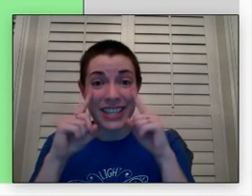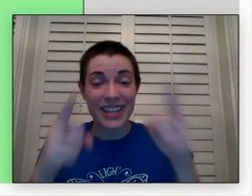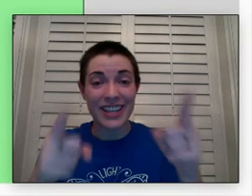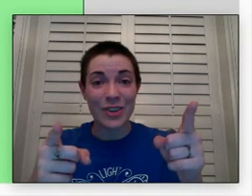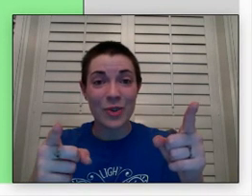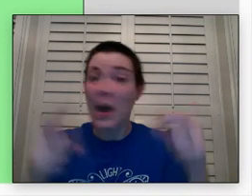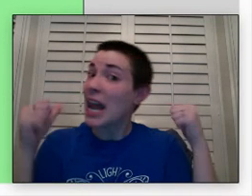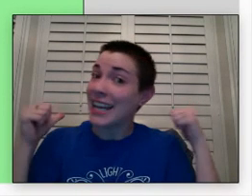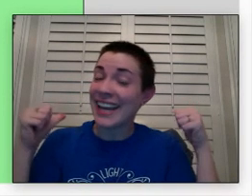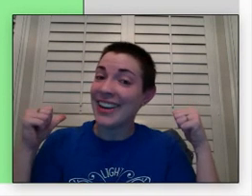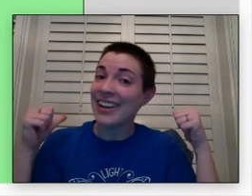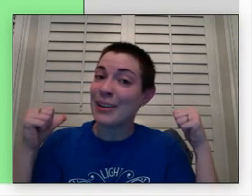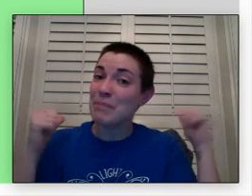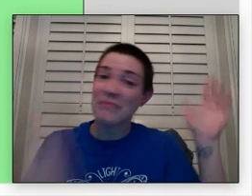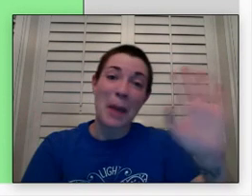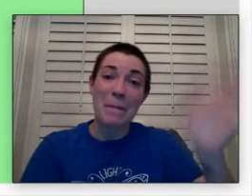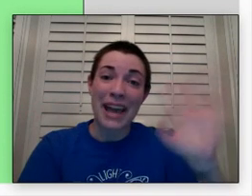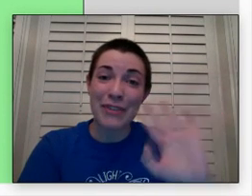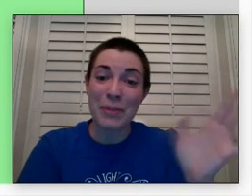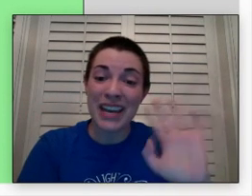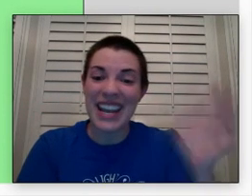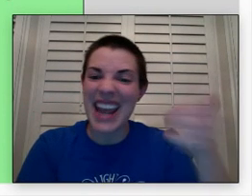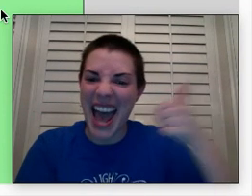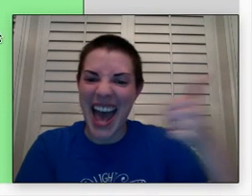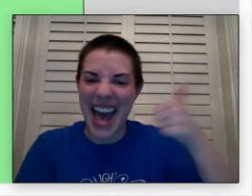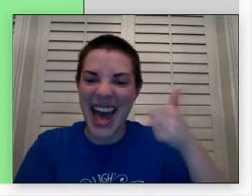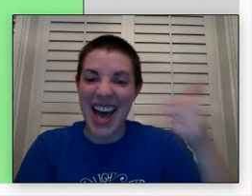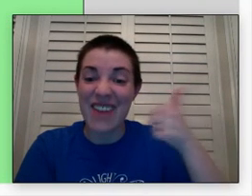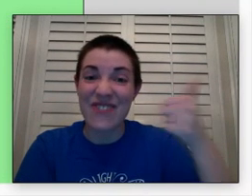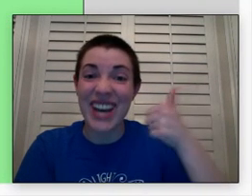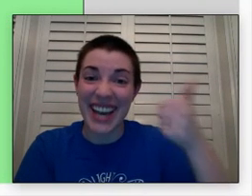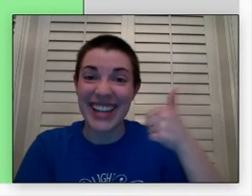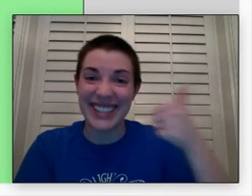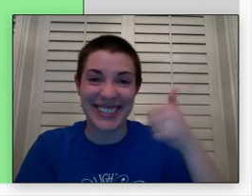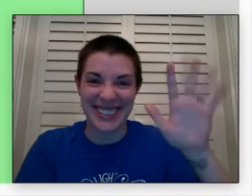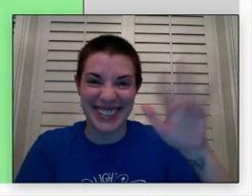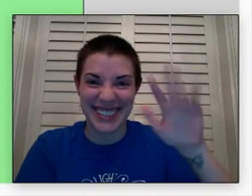will see you later. Bye, everybody. Have fun.